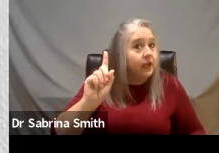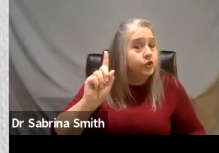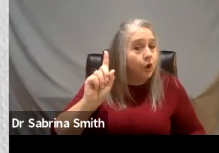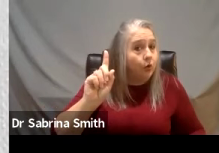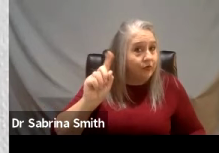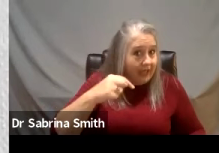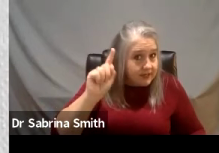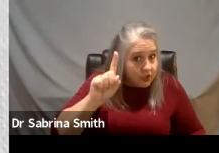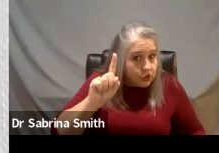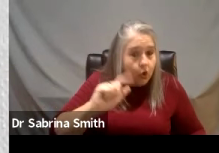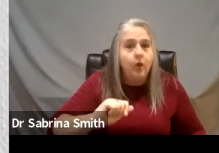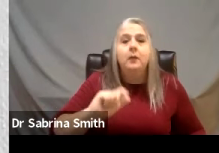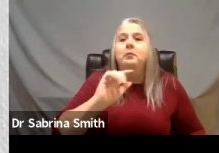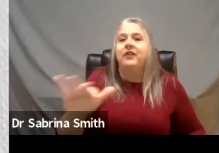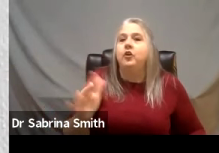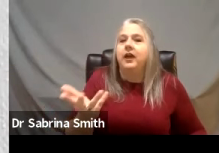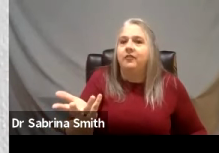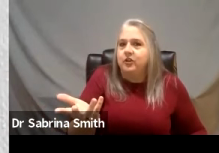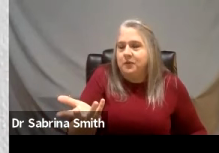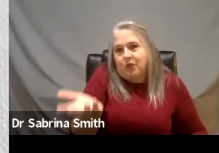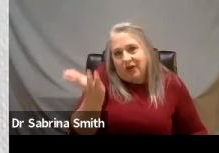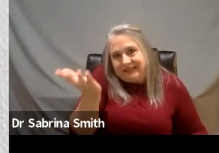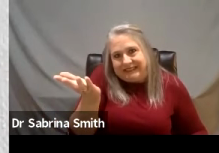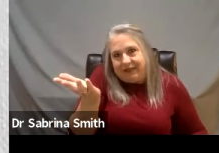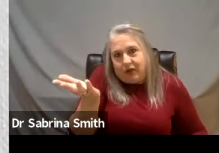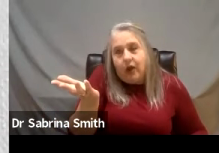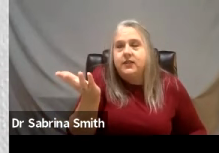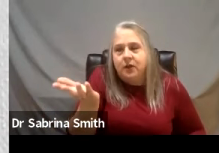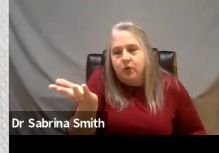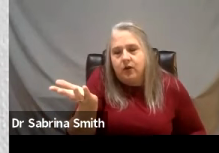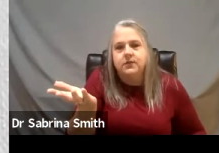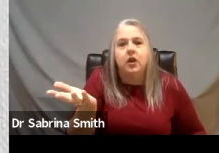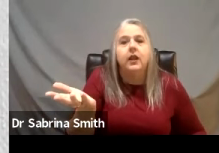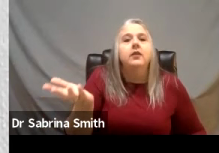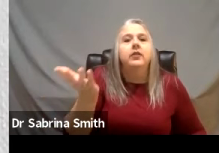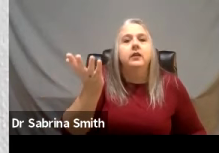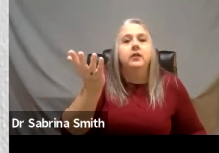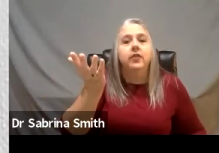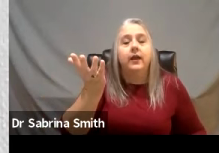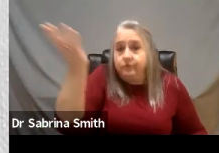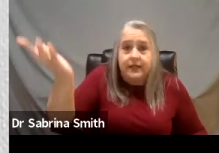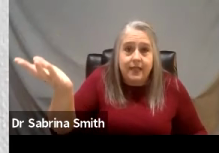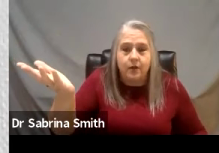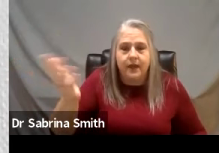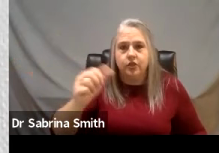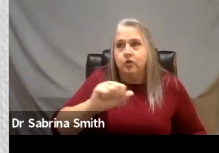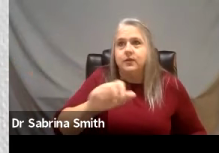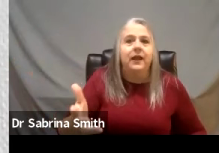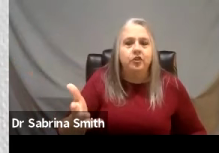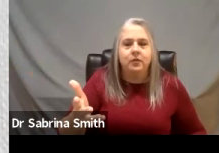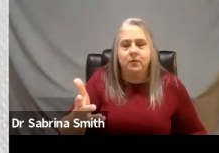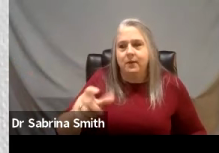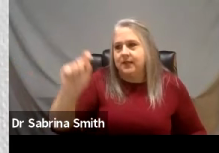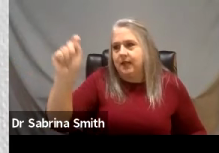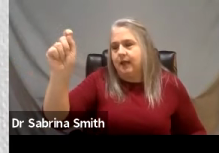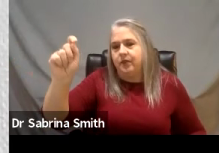That's my control. That is a control. But if I don't know how to finger spell the word, if I don't know how to spell the word, I'm sorry, then that's out of my control. So I'm going to have